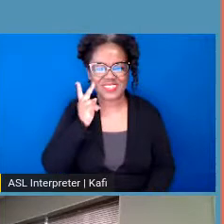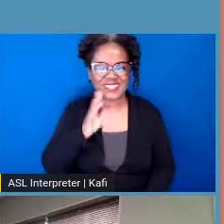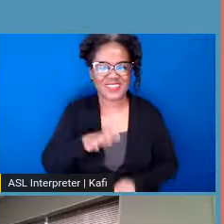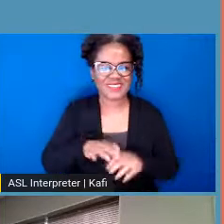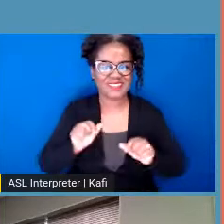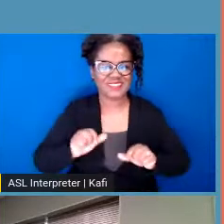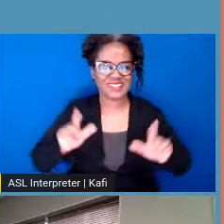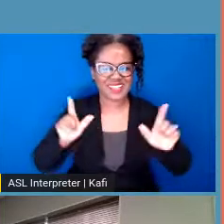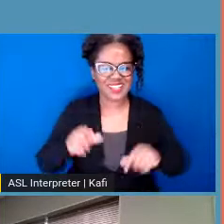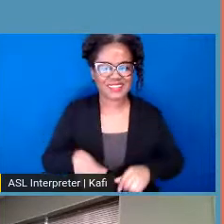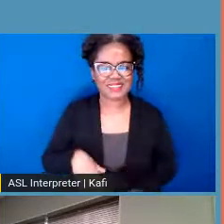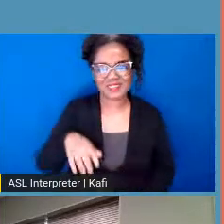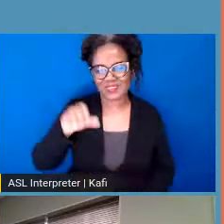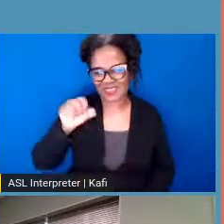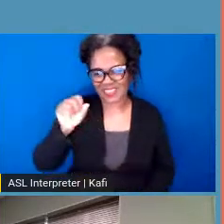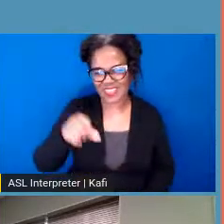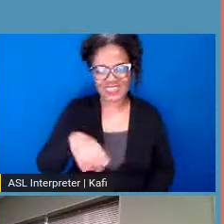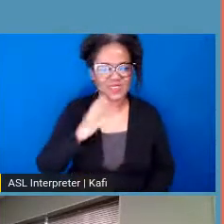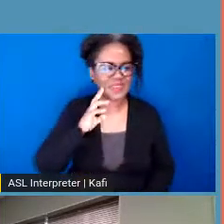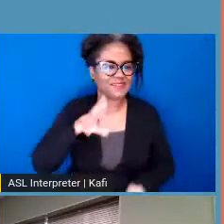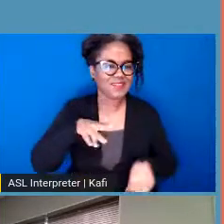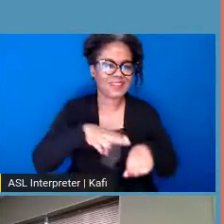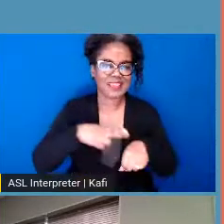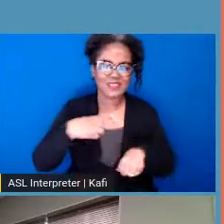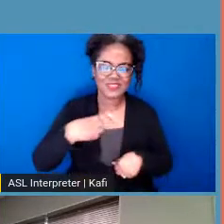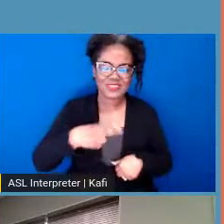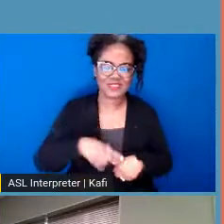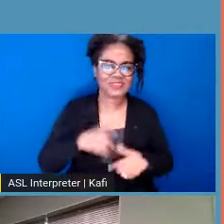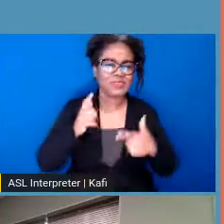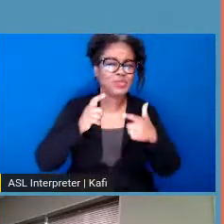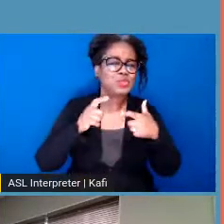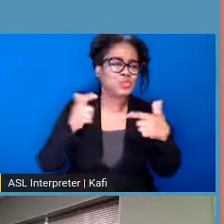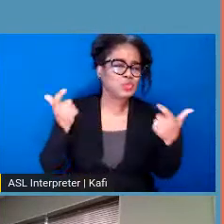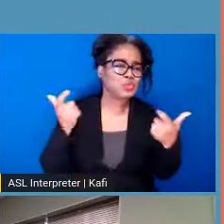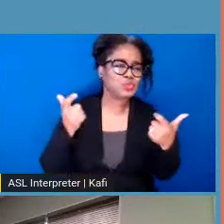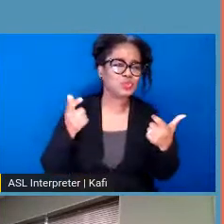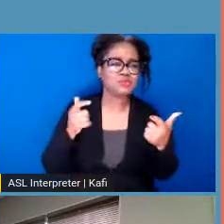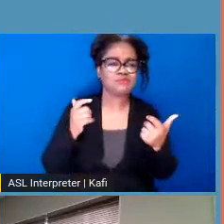So natural history, like large objects like furniture, kayaks,